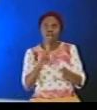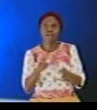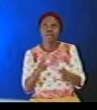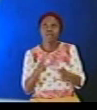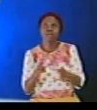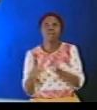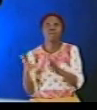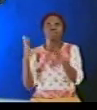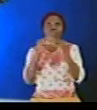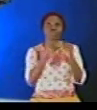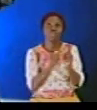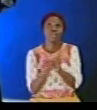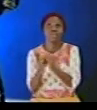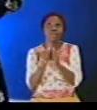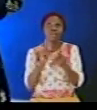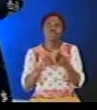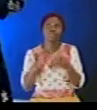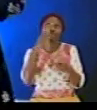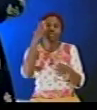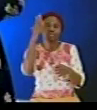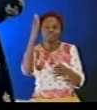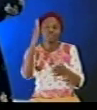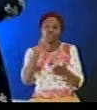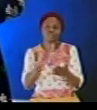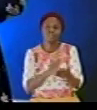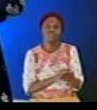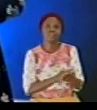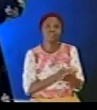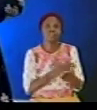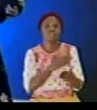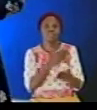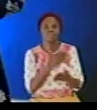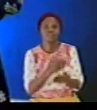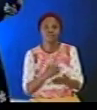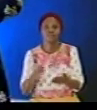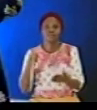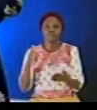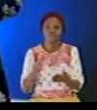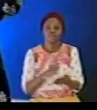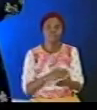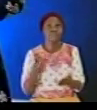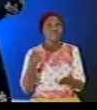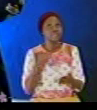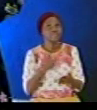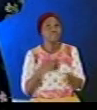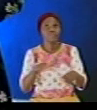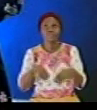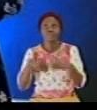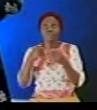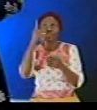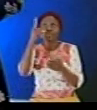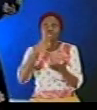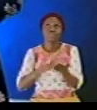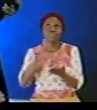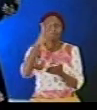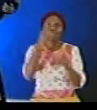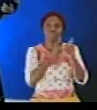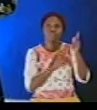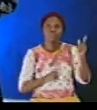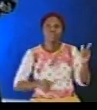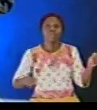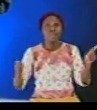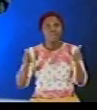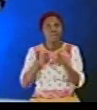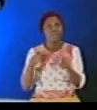are gathering together unto thee. We give you glory, Lord, as we